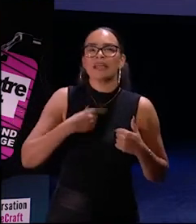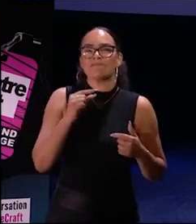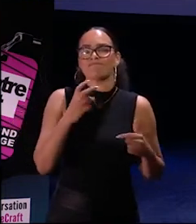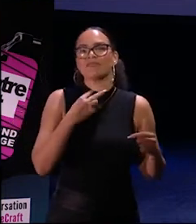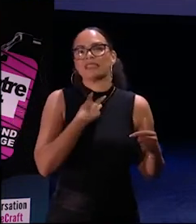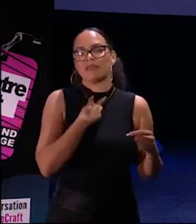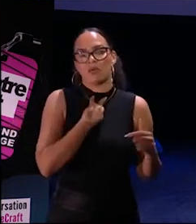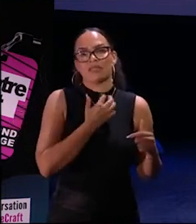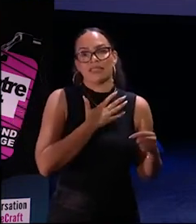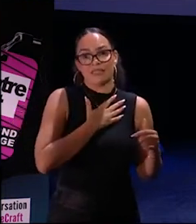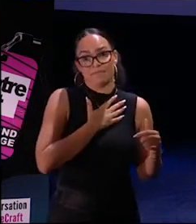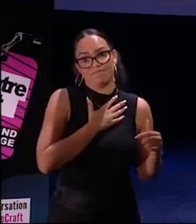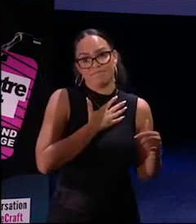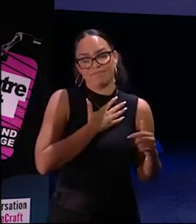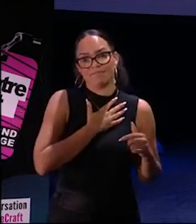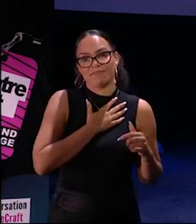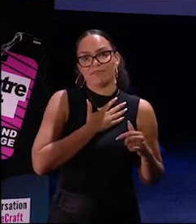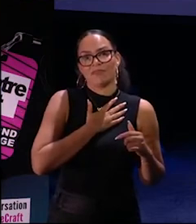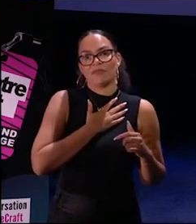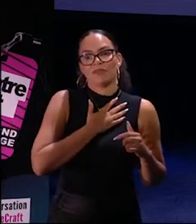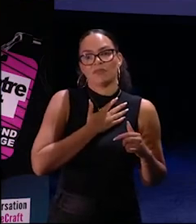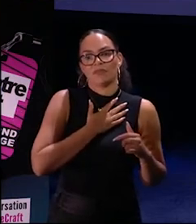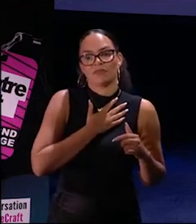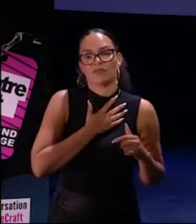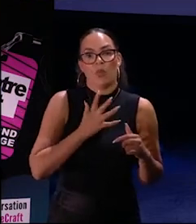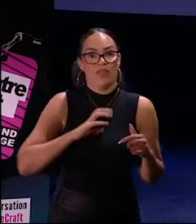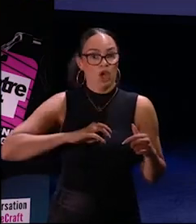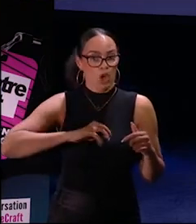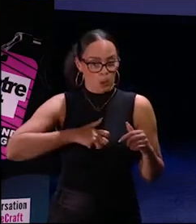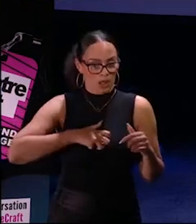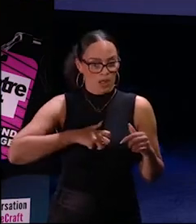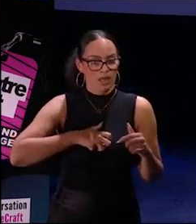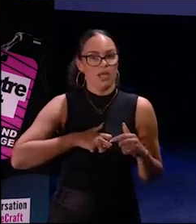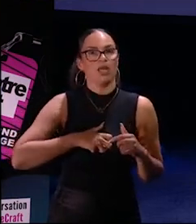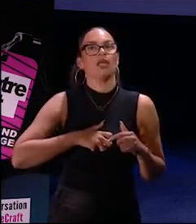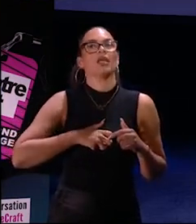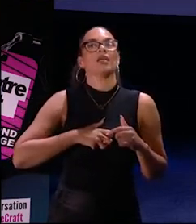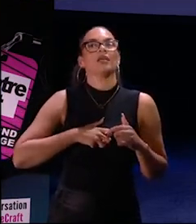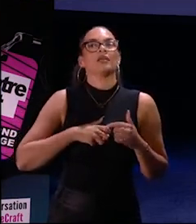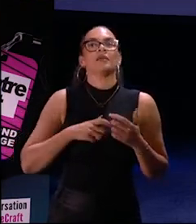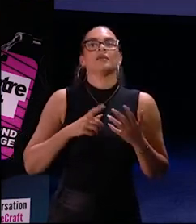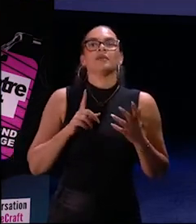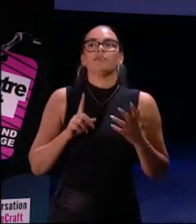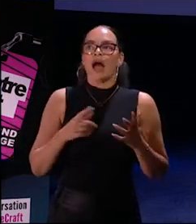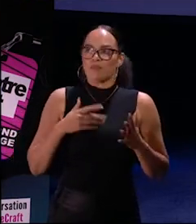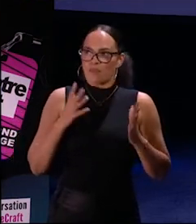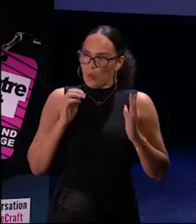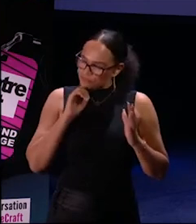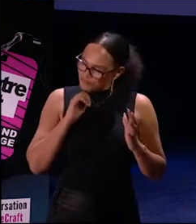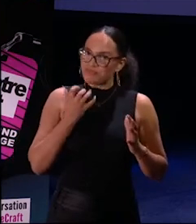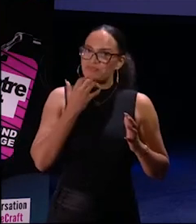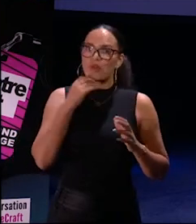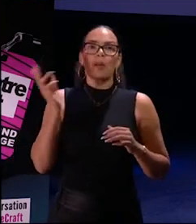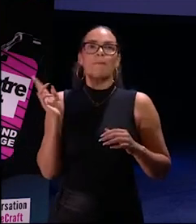the unions, I'll say it, but I have also made myself rejoin the union, because any union is only as strong